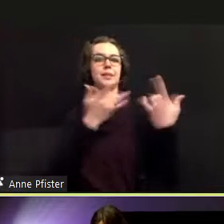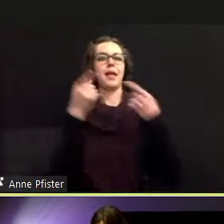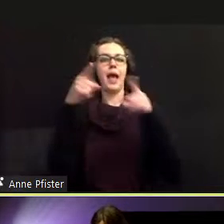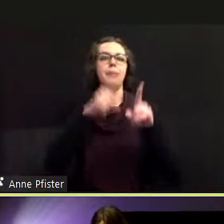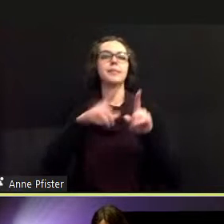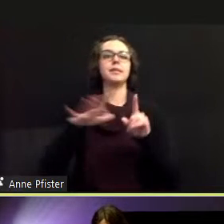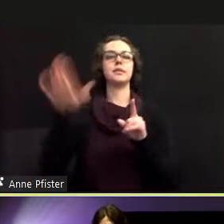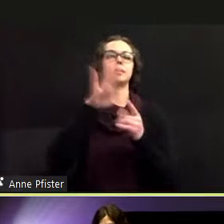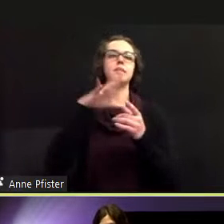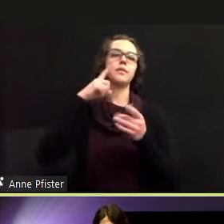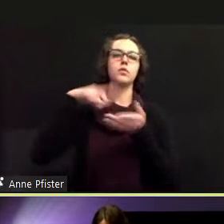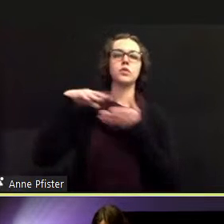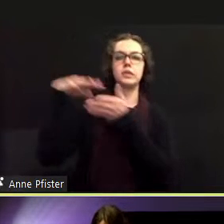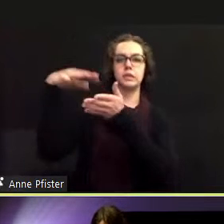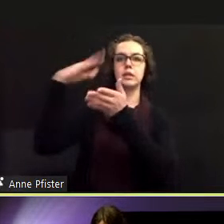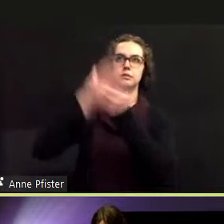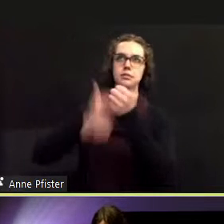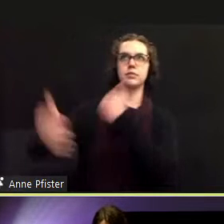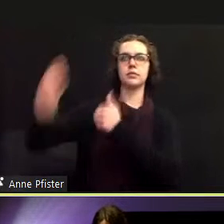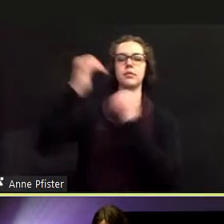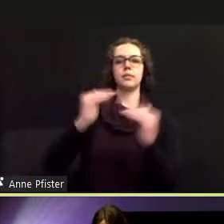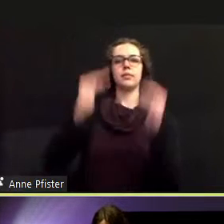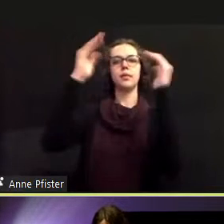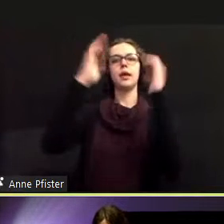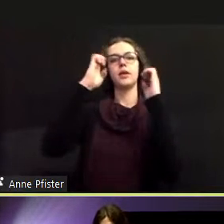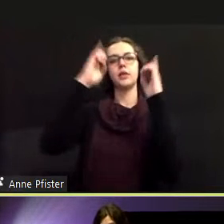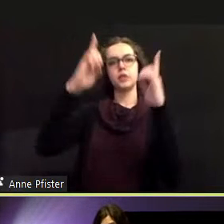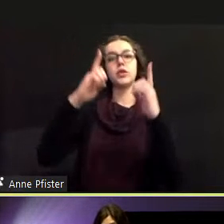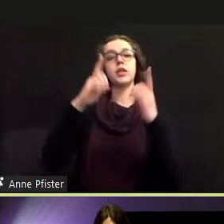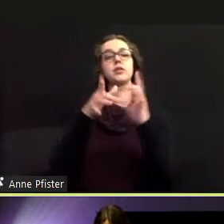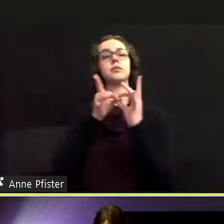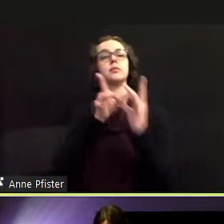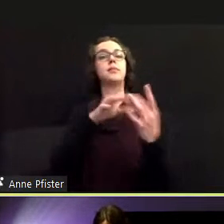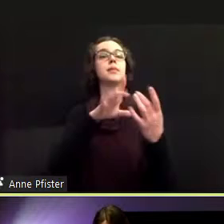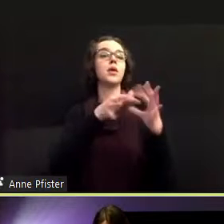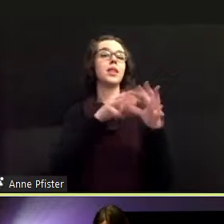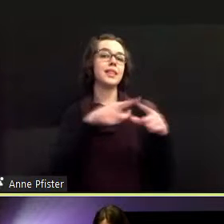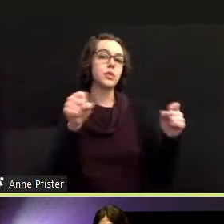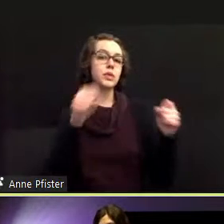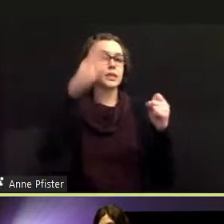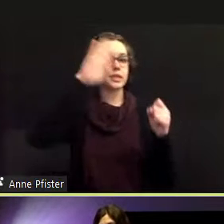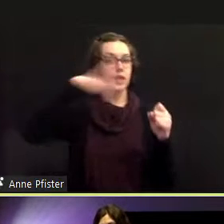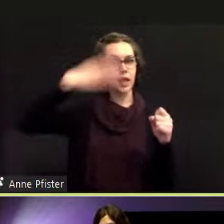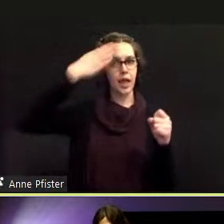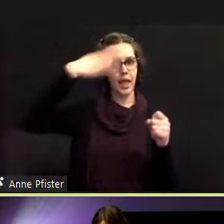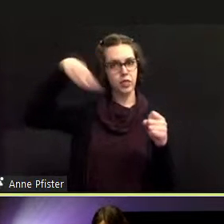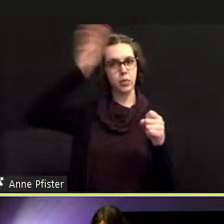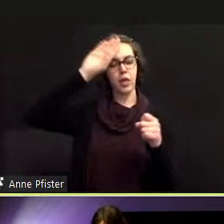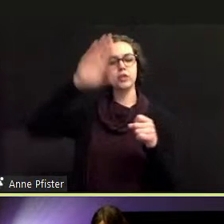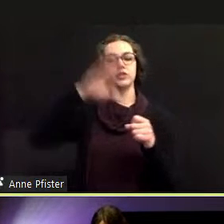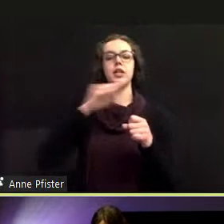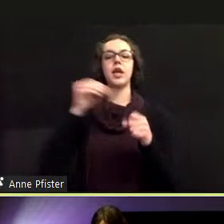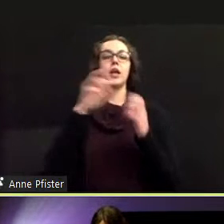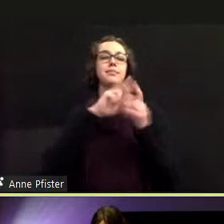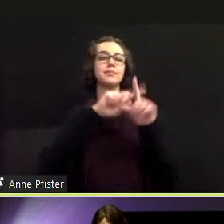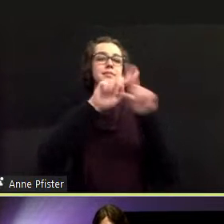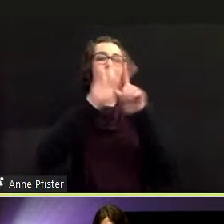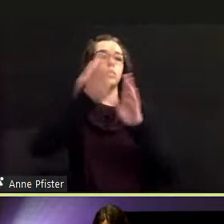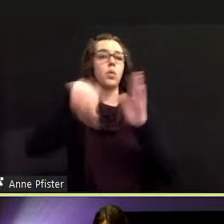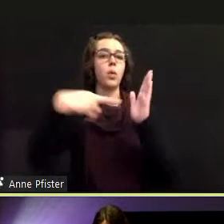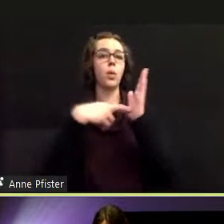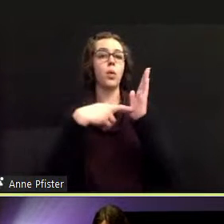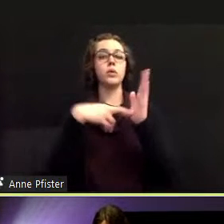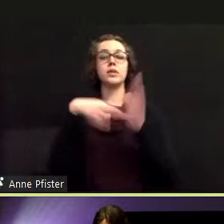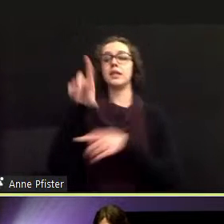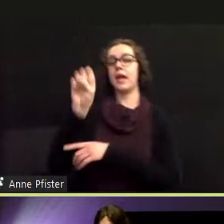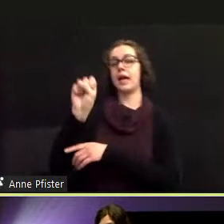these processes, concluding with attention to the Society for Linguistic Anthropology's potential roles, ultimately arguing that building an SLA that centers